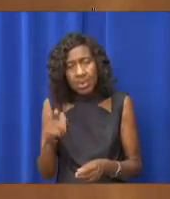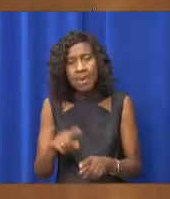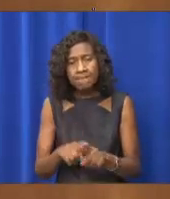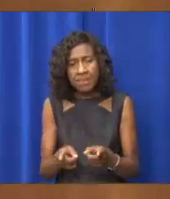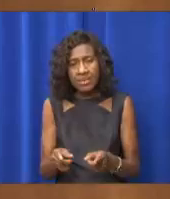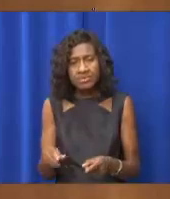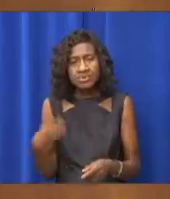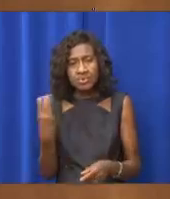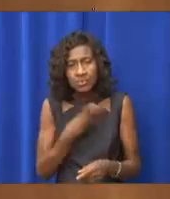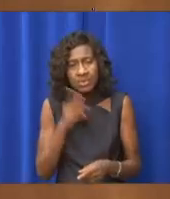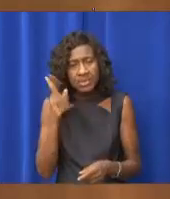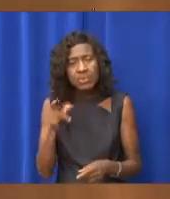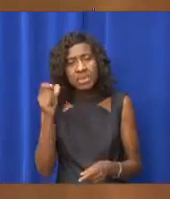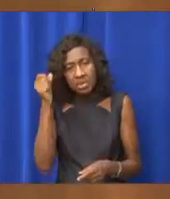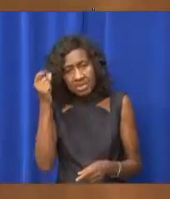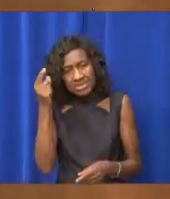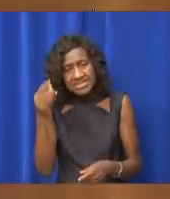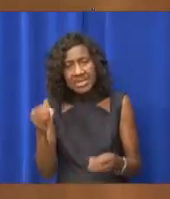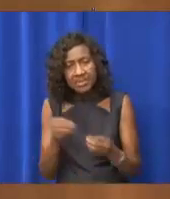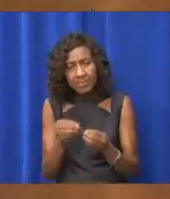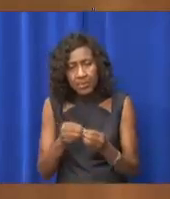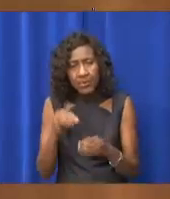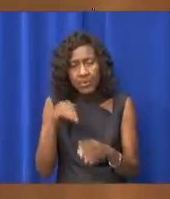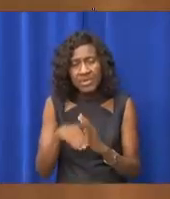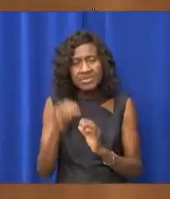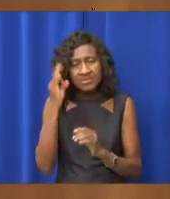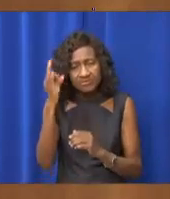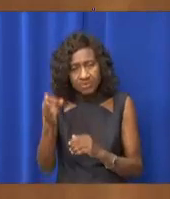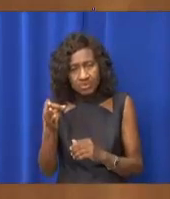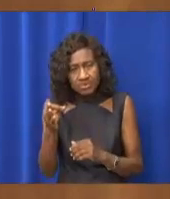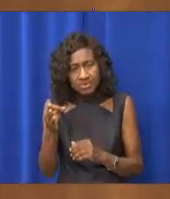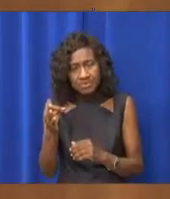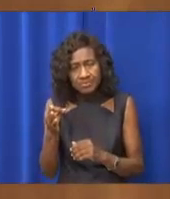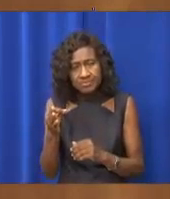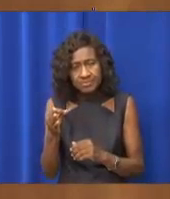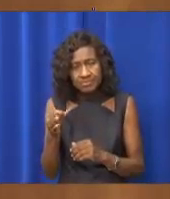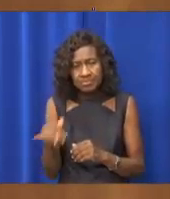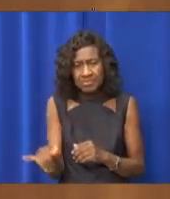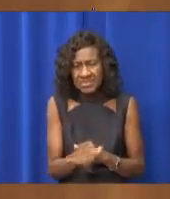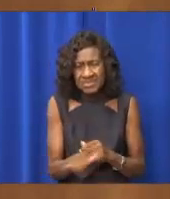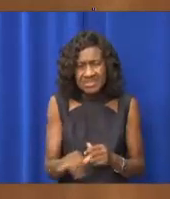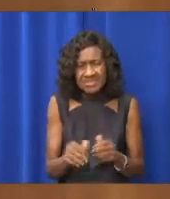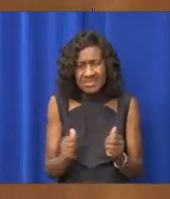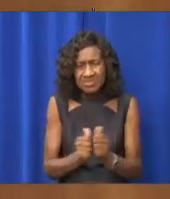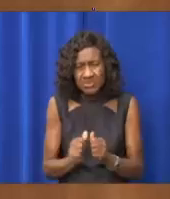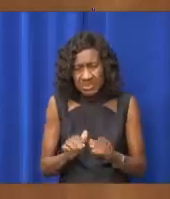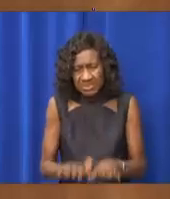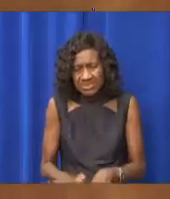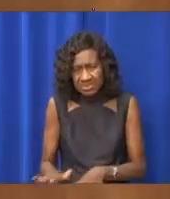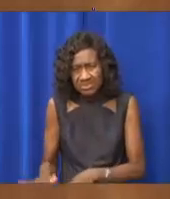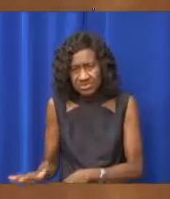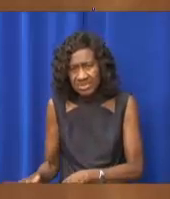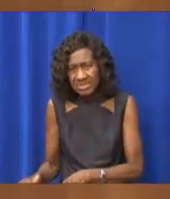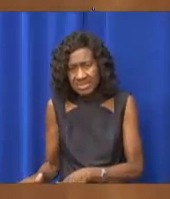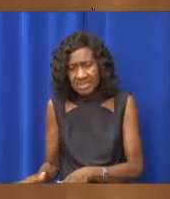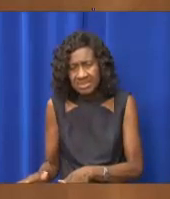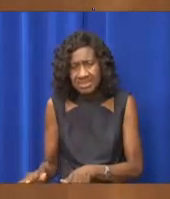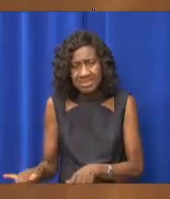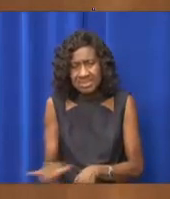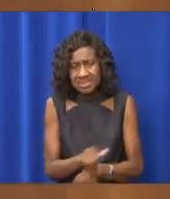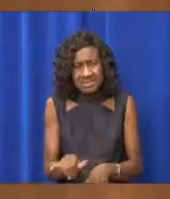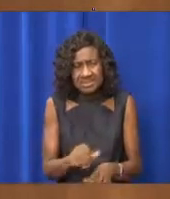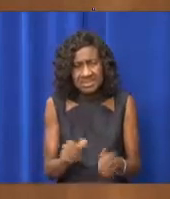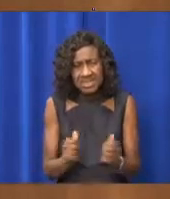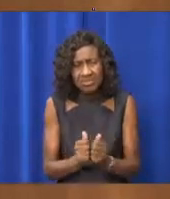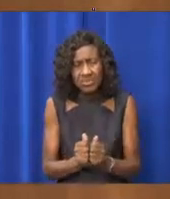like the issue of exactly what happens in children, like the issue of how long can somebody be infectious, because we